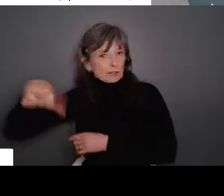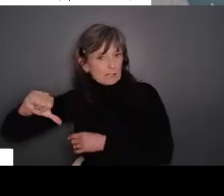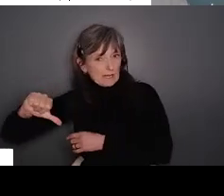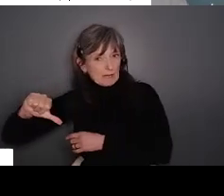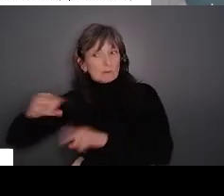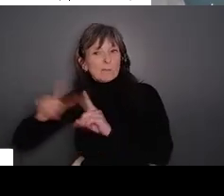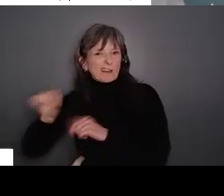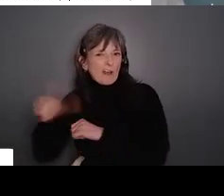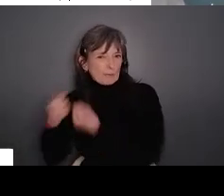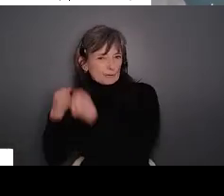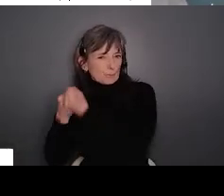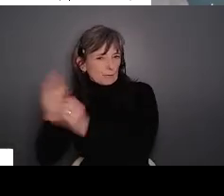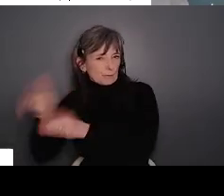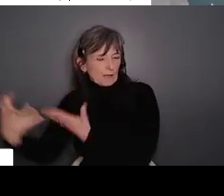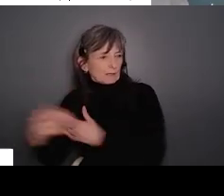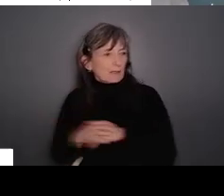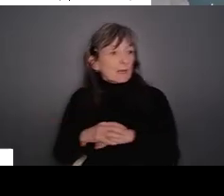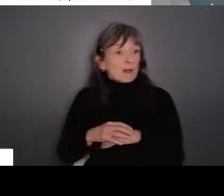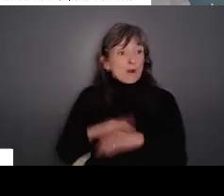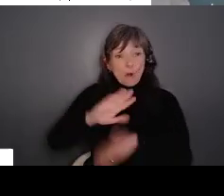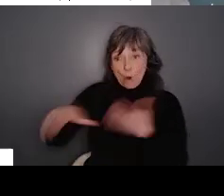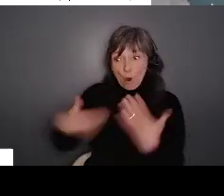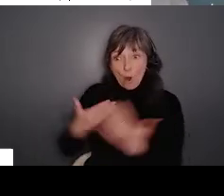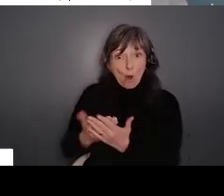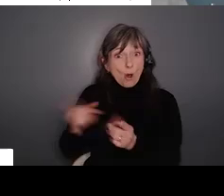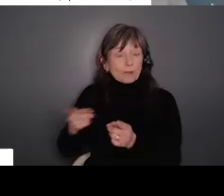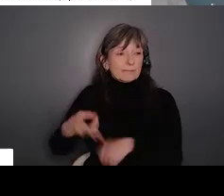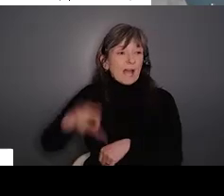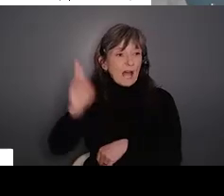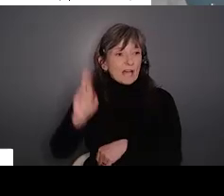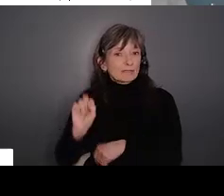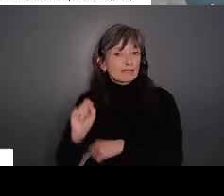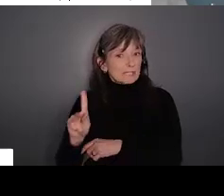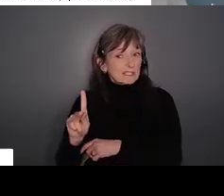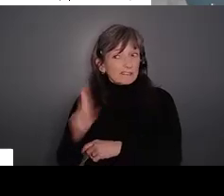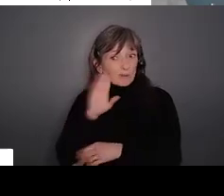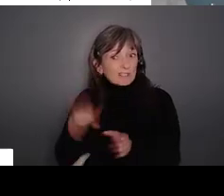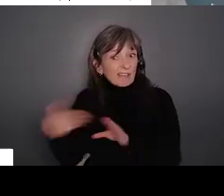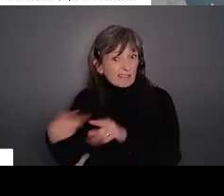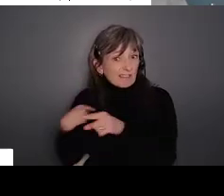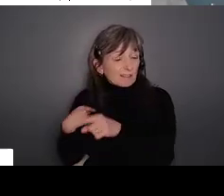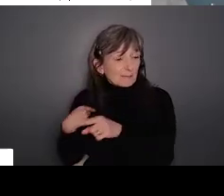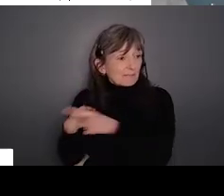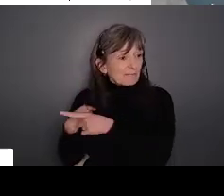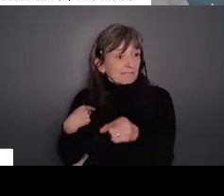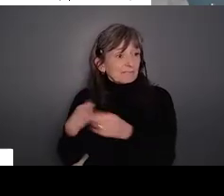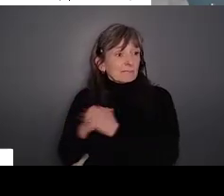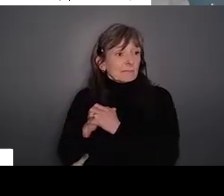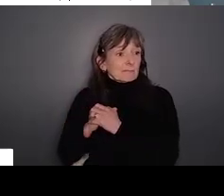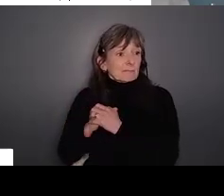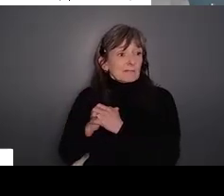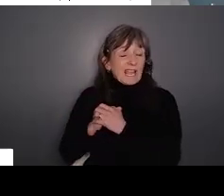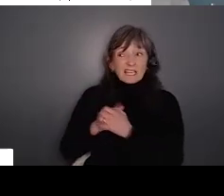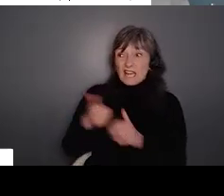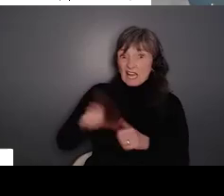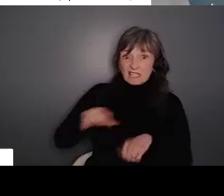other ways. 100% of those cases were deemed high risk of lethality. At any given time, we have 10 or more